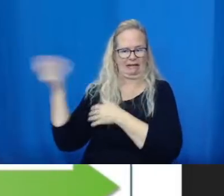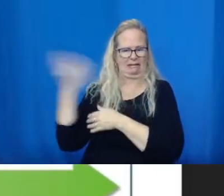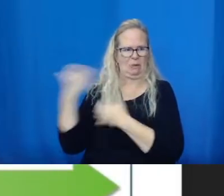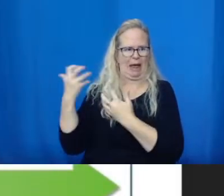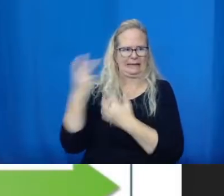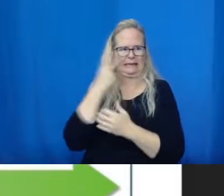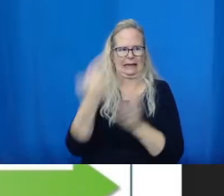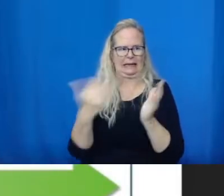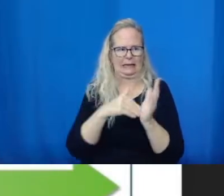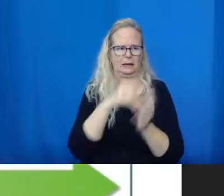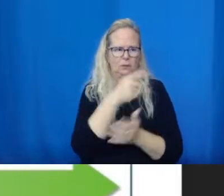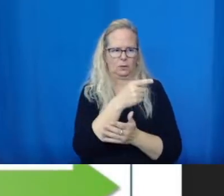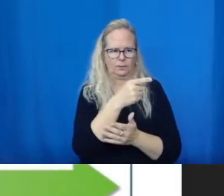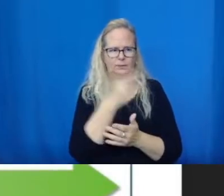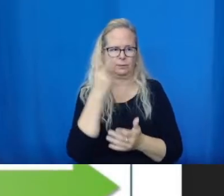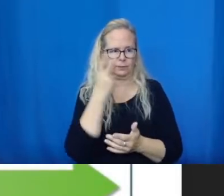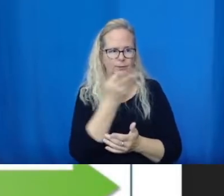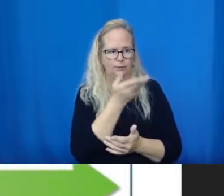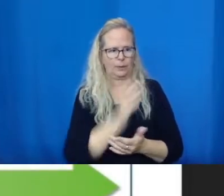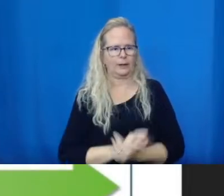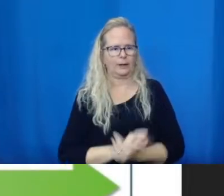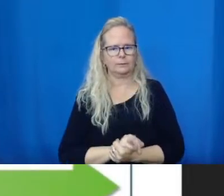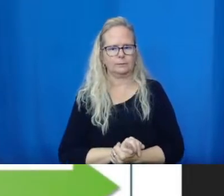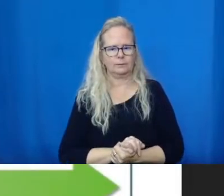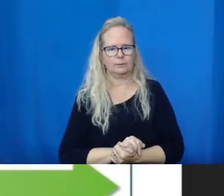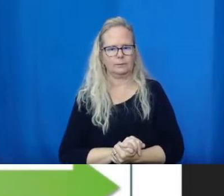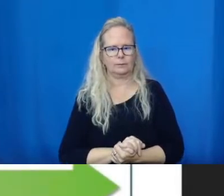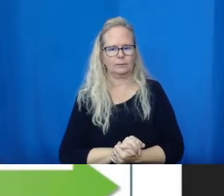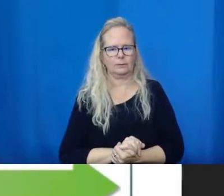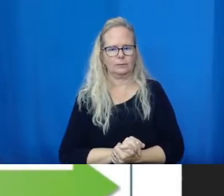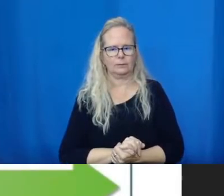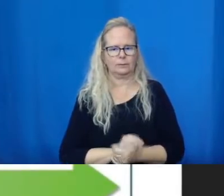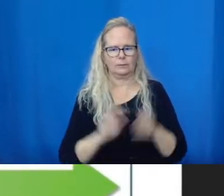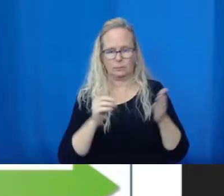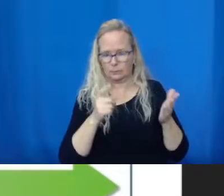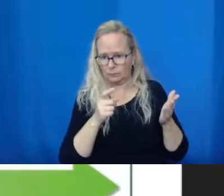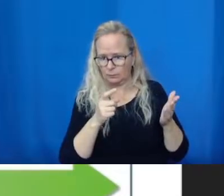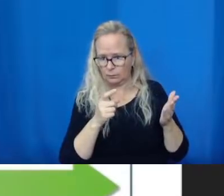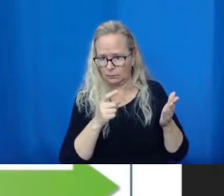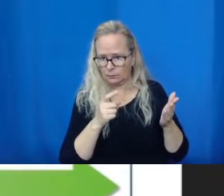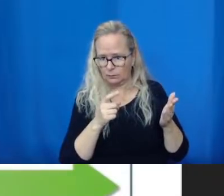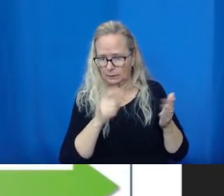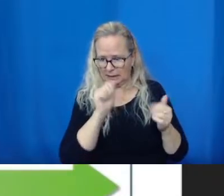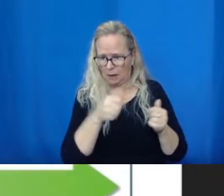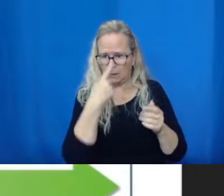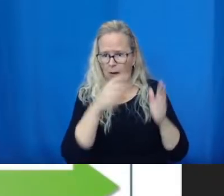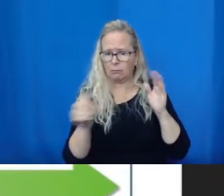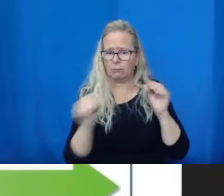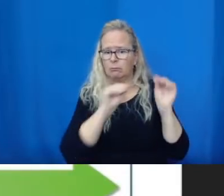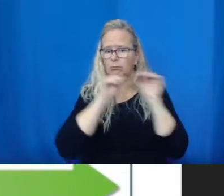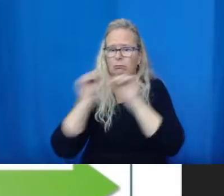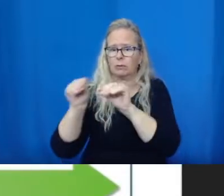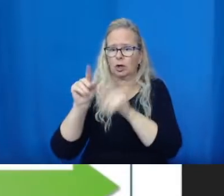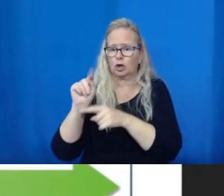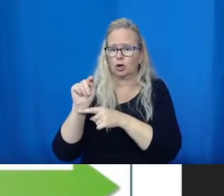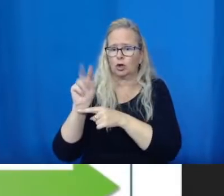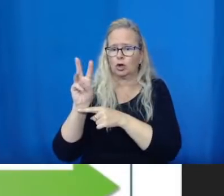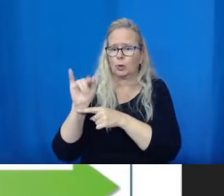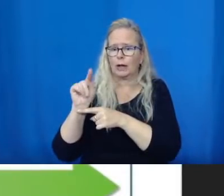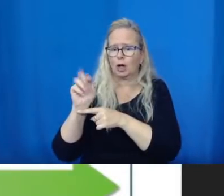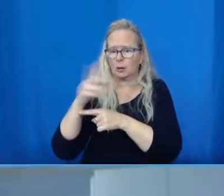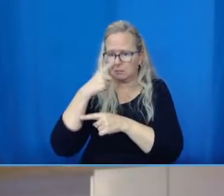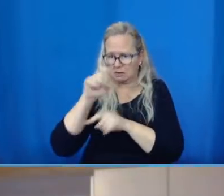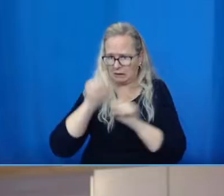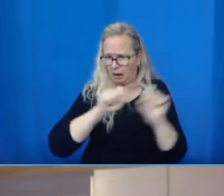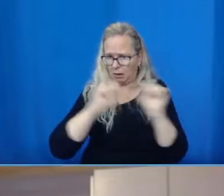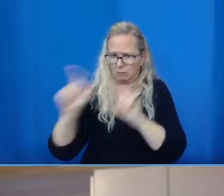McDonald, would it be okay if we tweeted this out from the Protect Our Province Twitter account later today? Yep, absolutely. Yeah. Excellent, excellent.